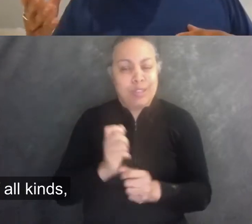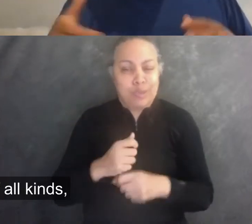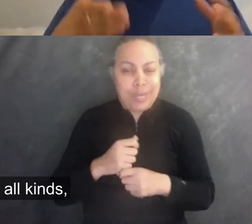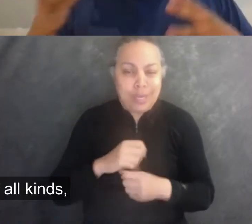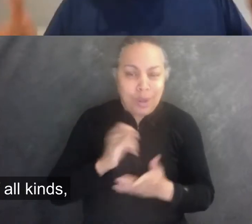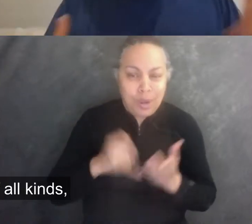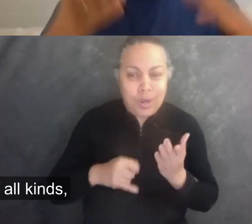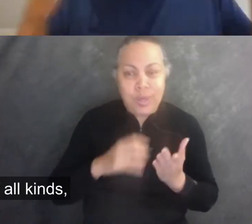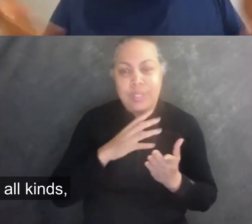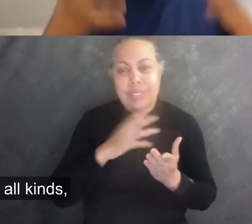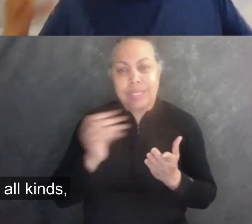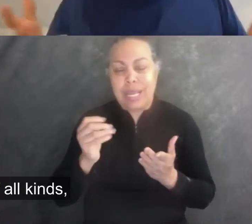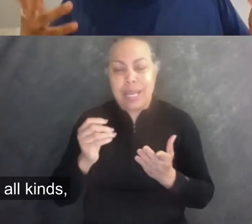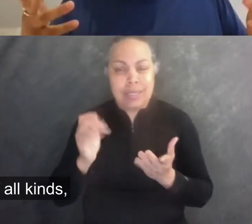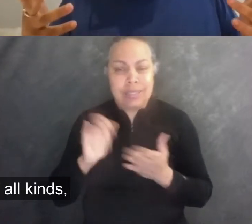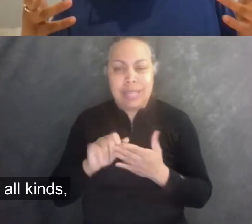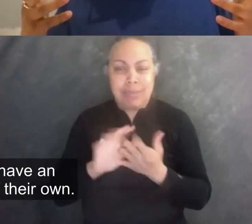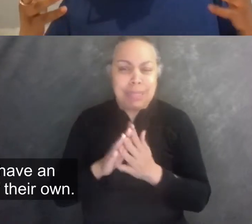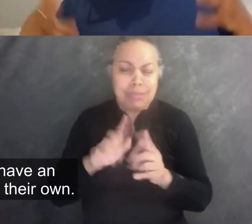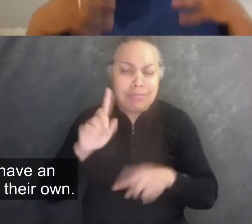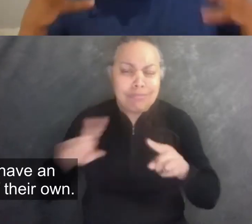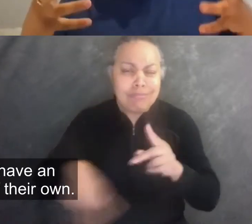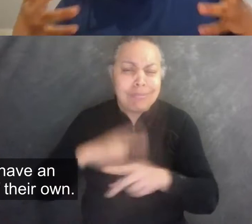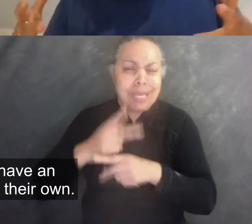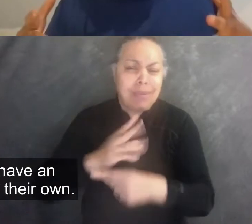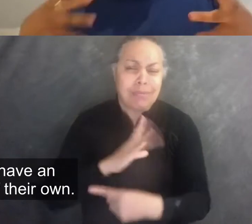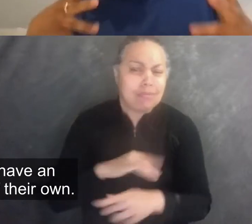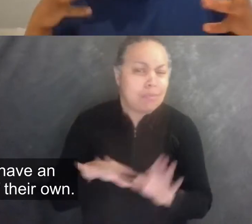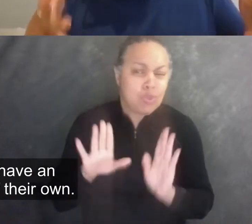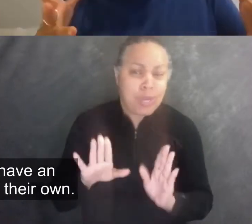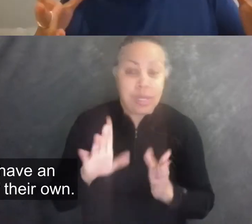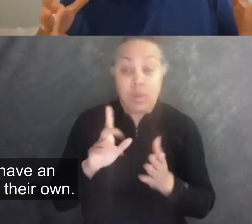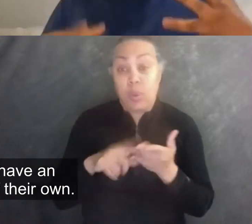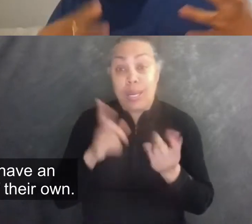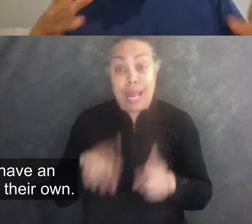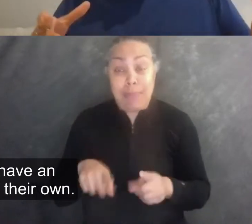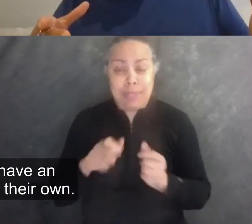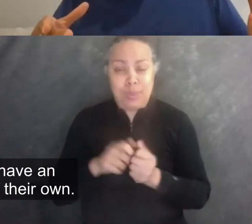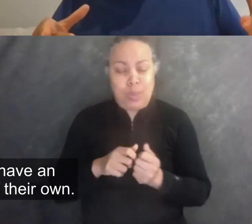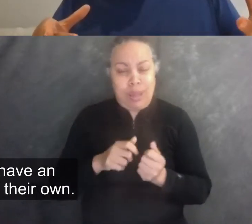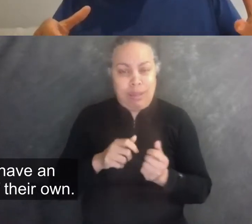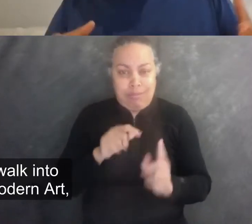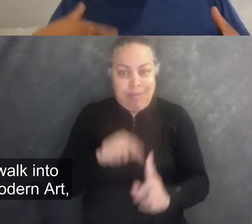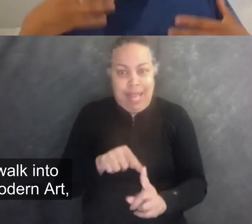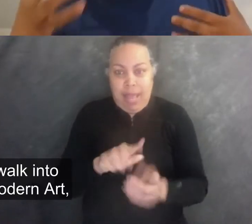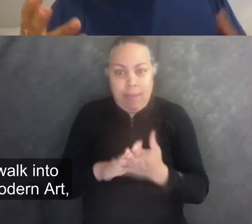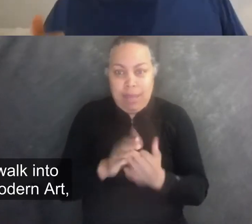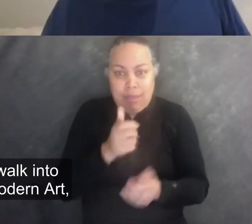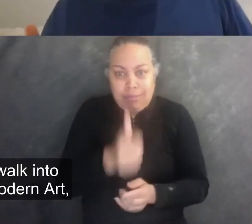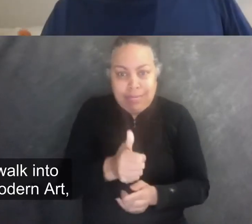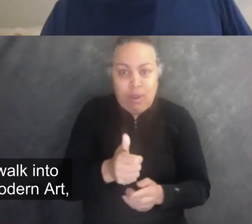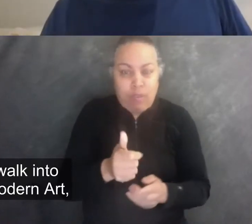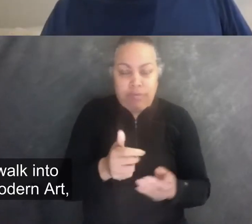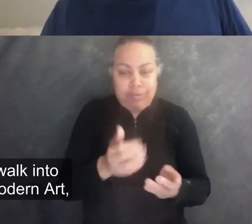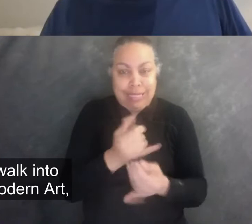making art of all kinds. The things then have an autonomous life of their own. And so when I walk into